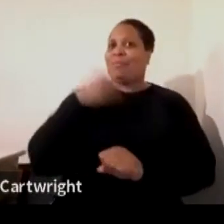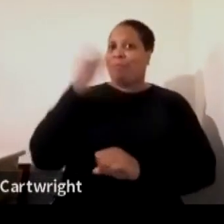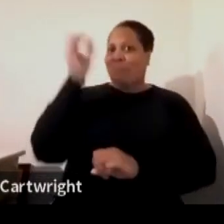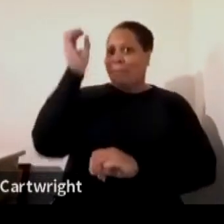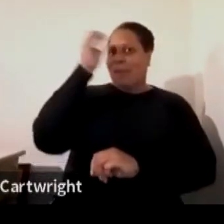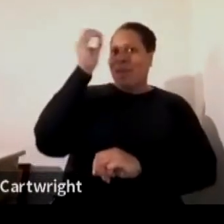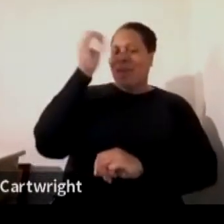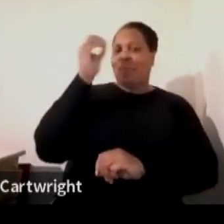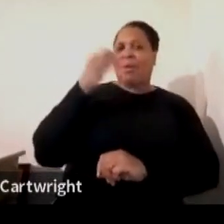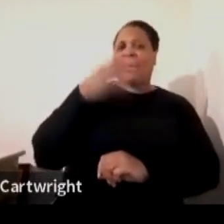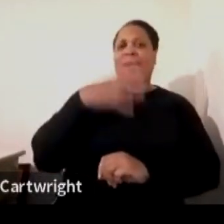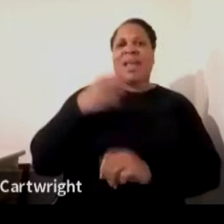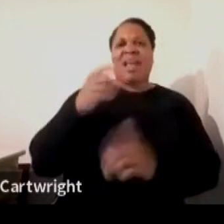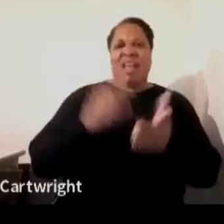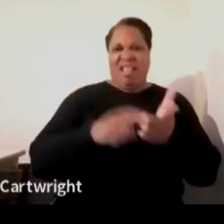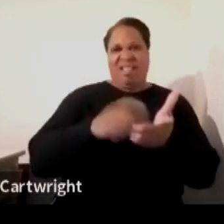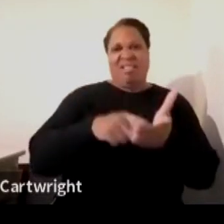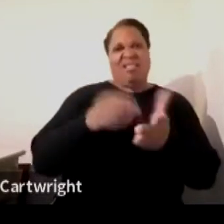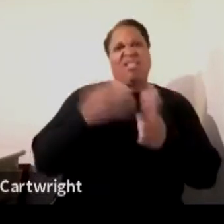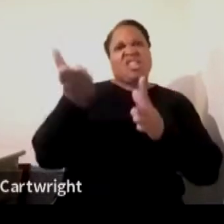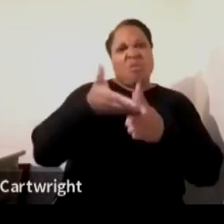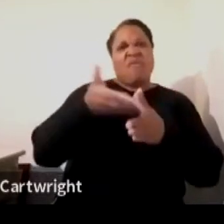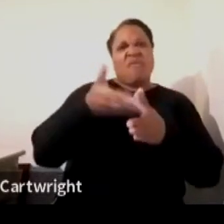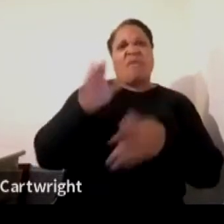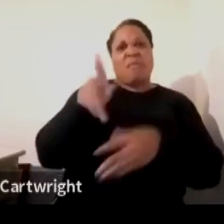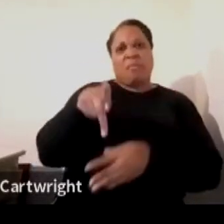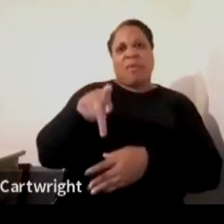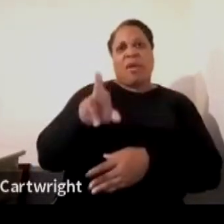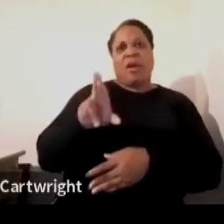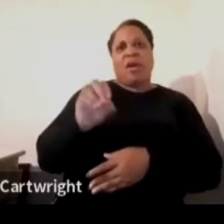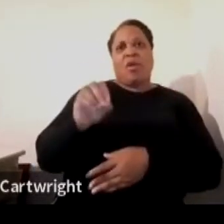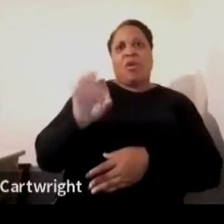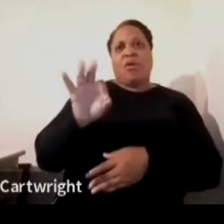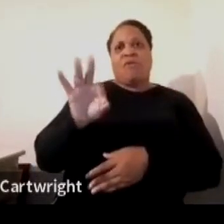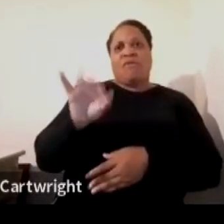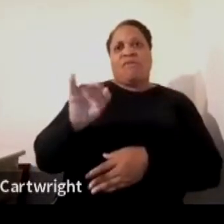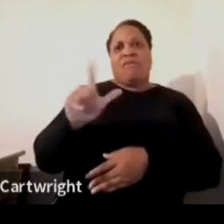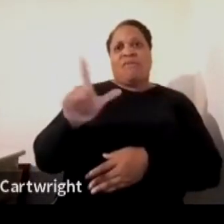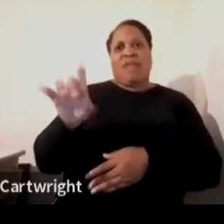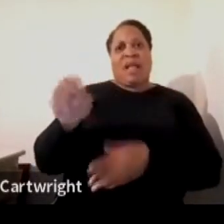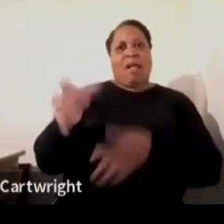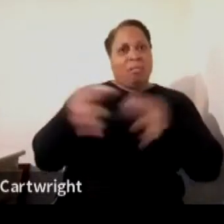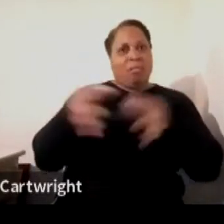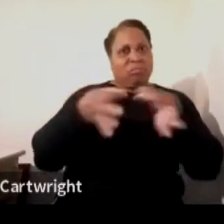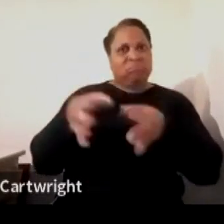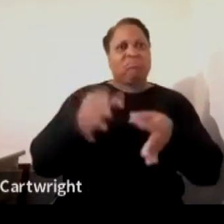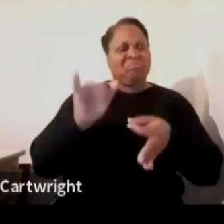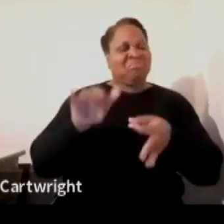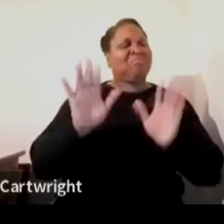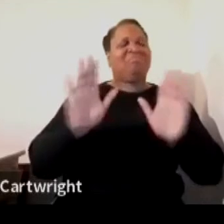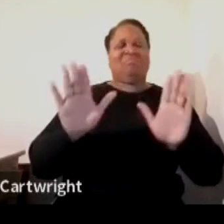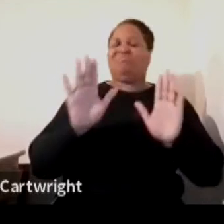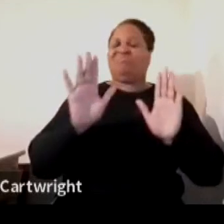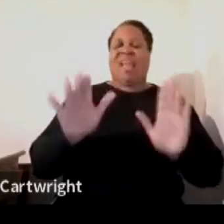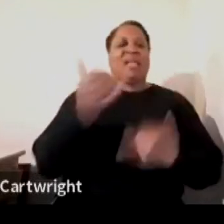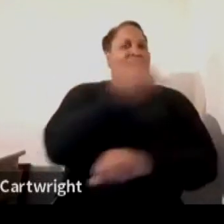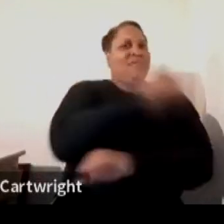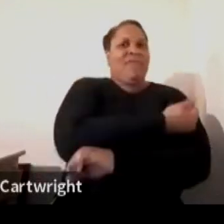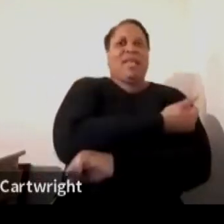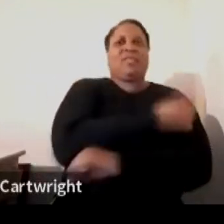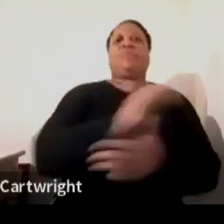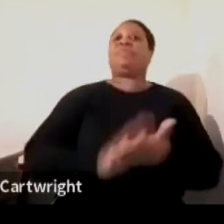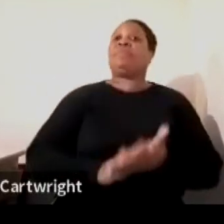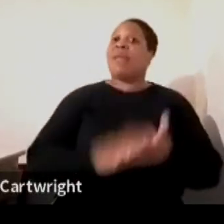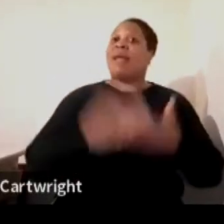is excellent as well. So this is an excellent vaccine. Thank you. Thank you all for your answer.